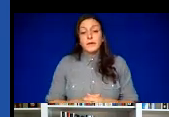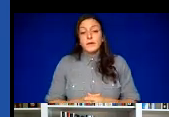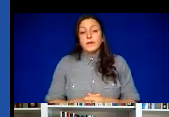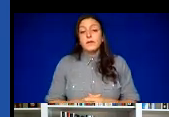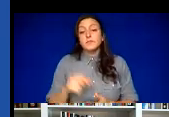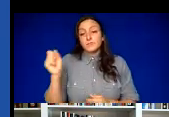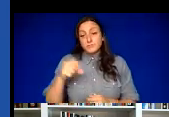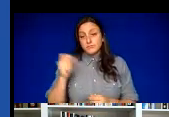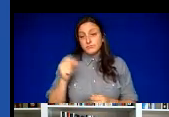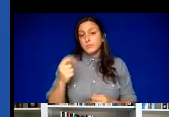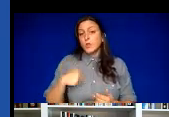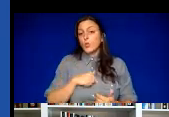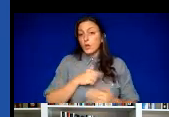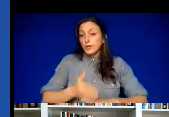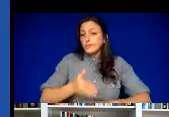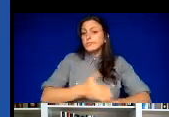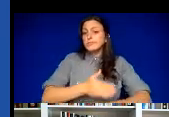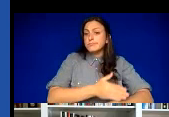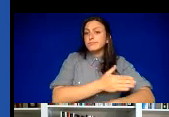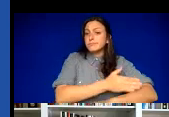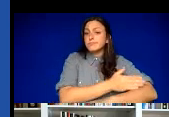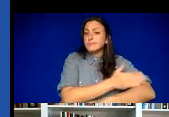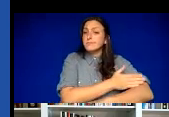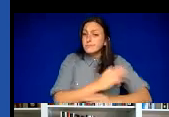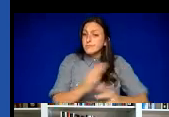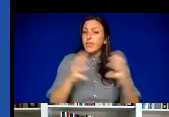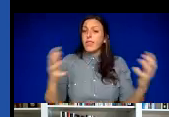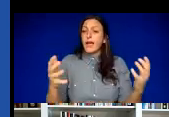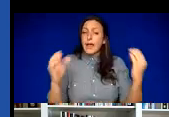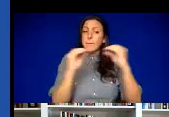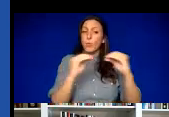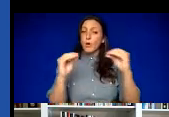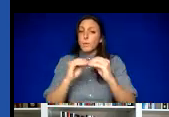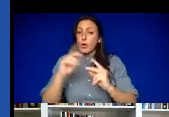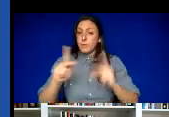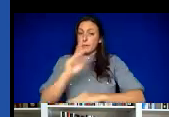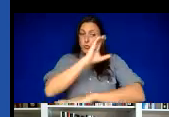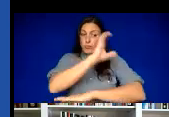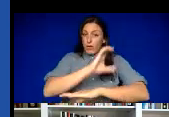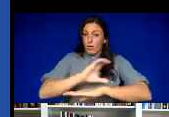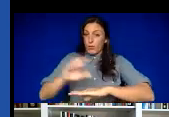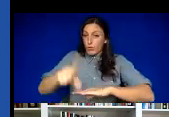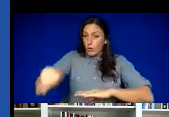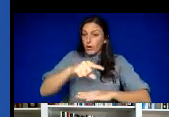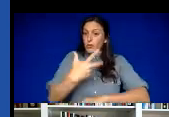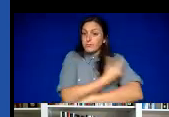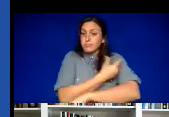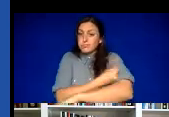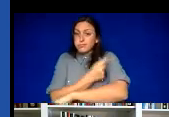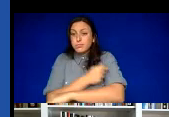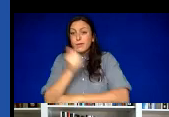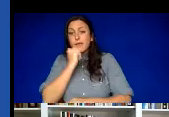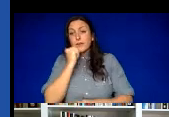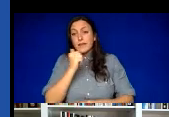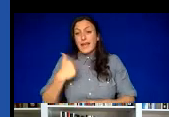are making a lot of progress here and more Coloradans are getting vaccinated every day, we are not done with this